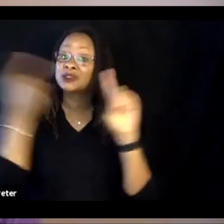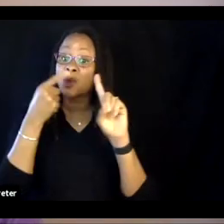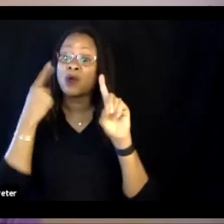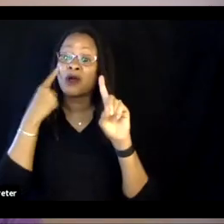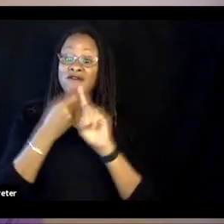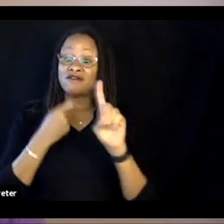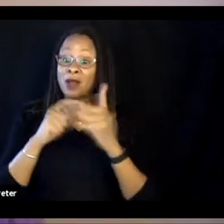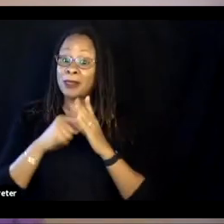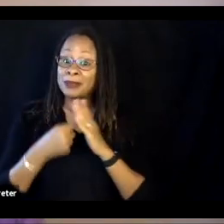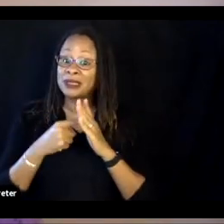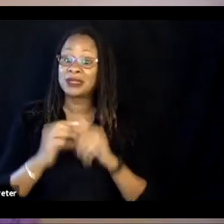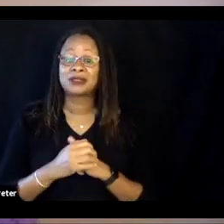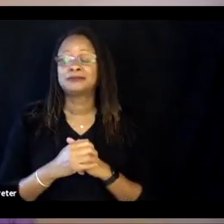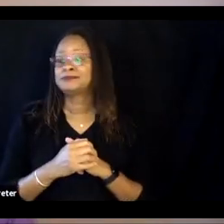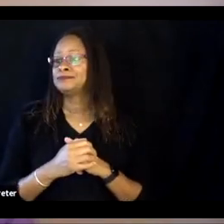beginning, and we're